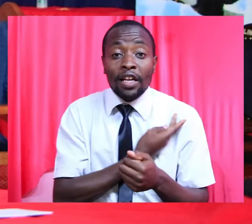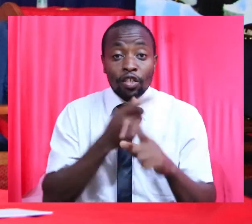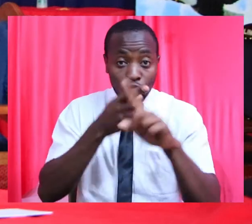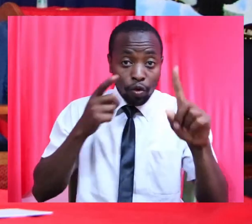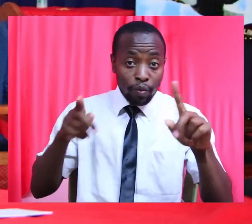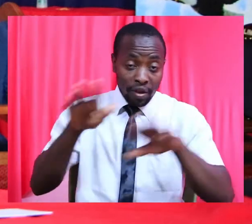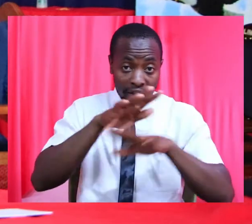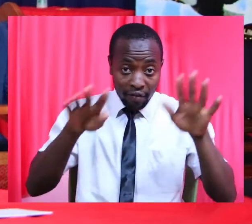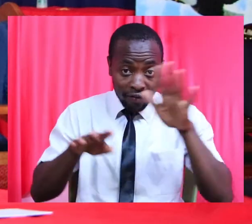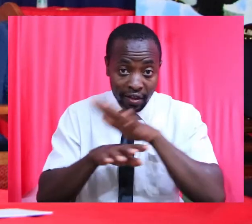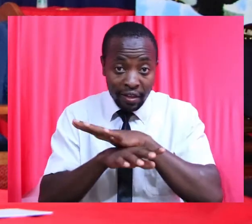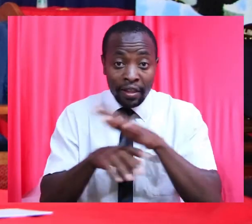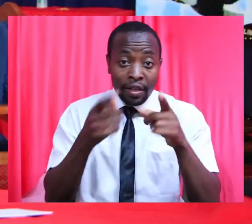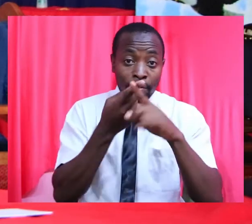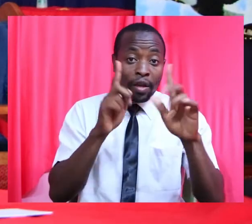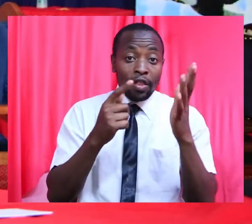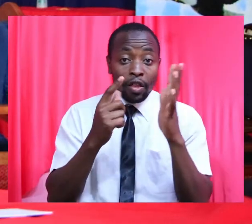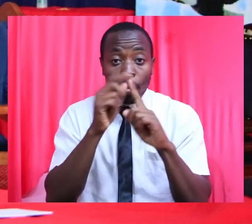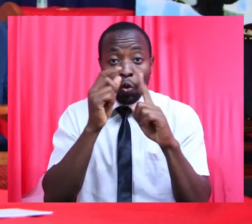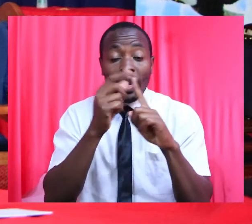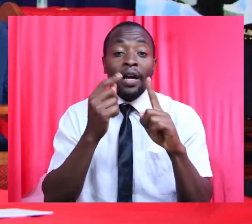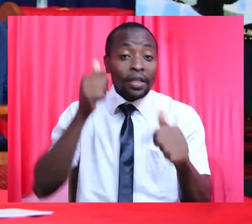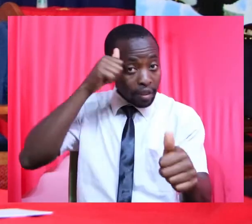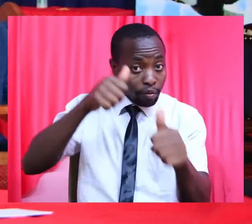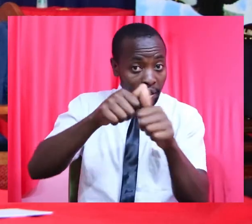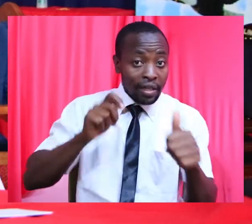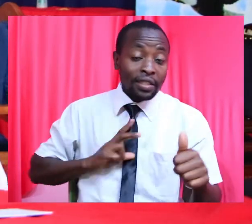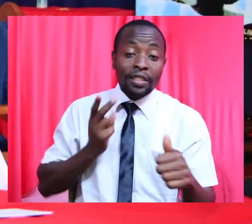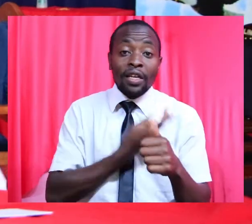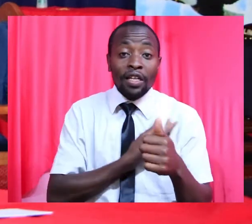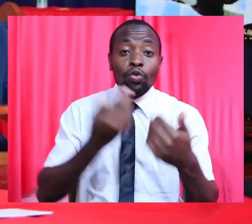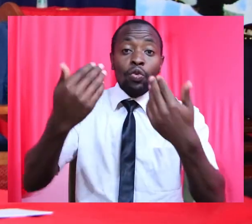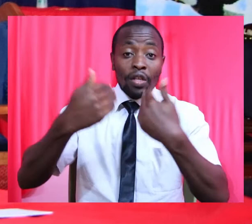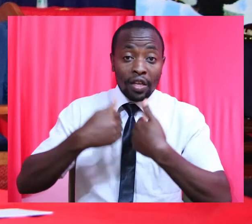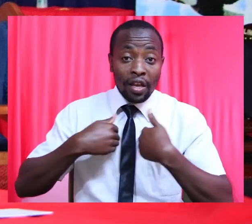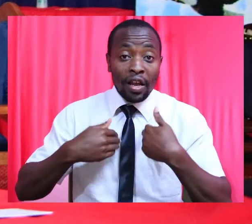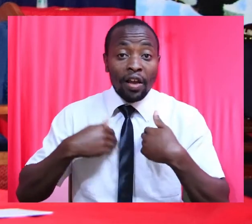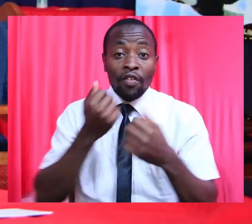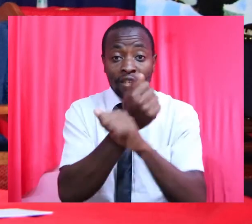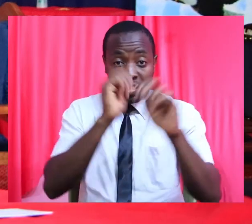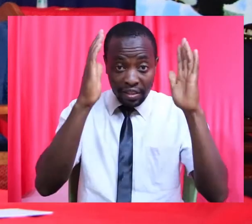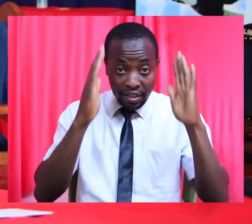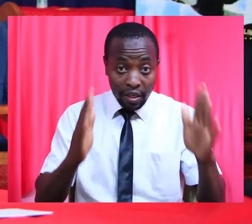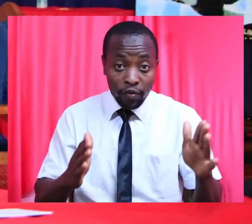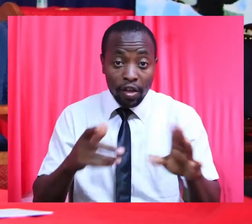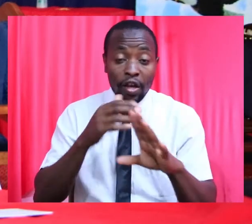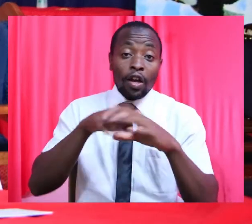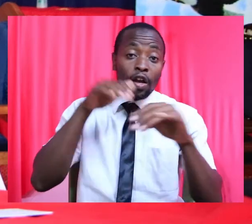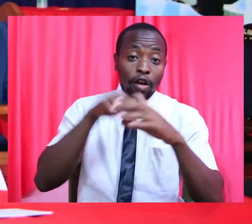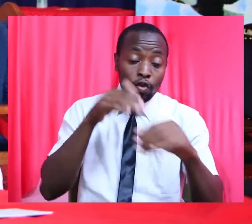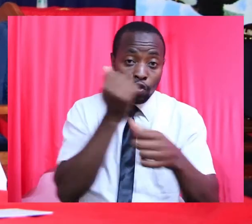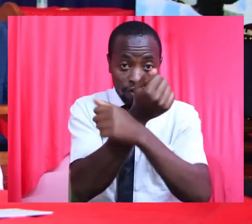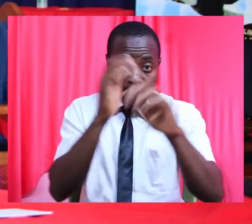from every end, the word of God is reminding us there shall be a remnant. Praise the Lord. And out of this remnant, you're going